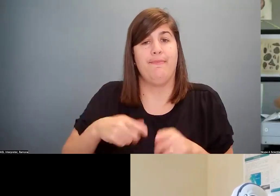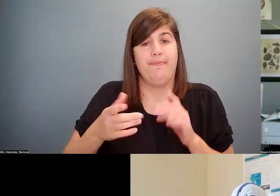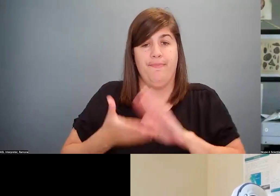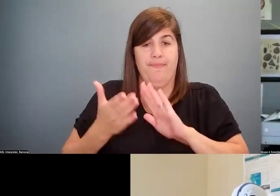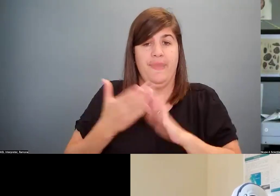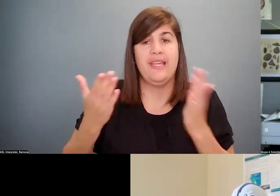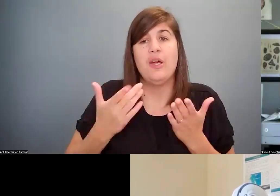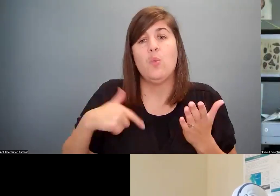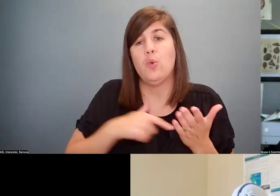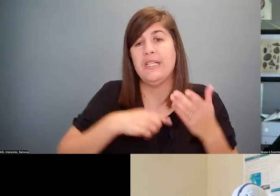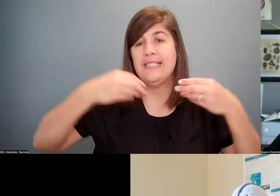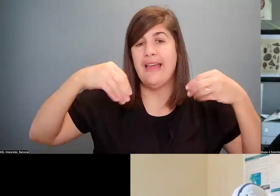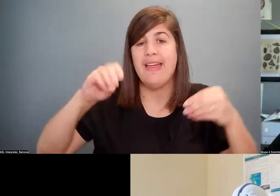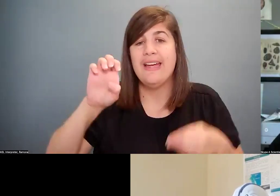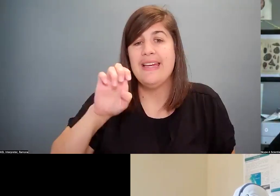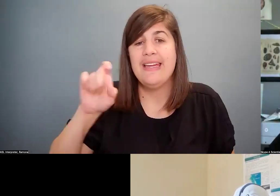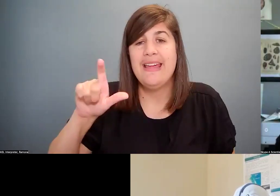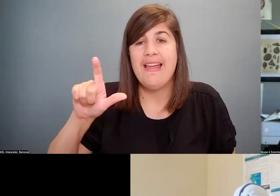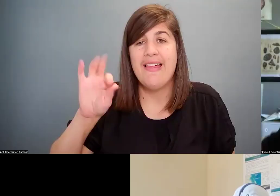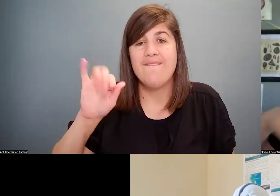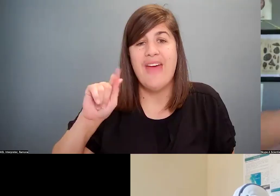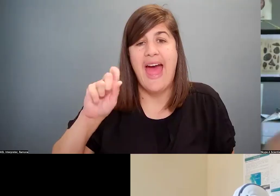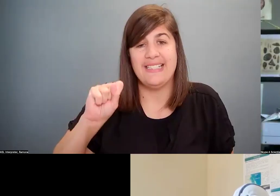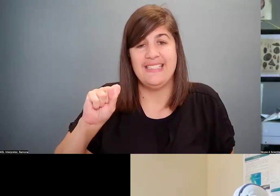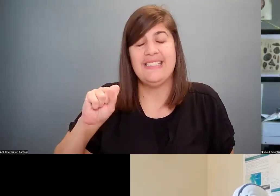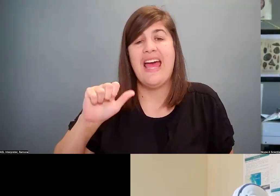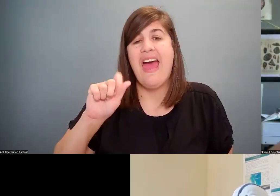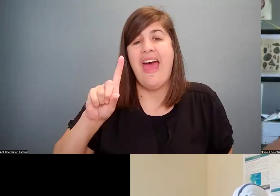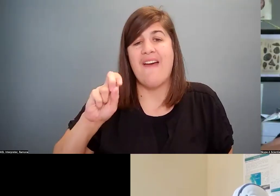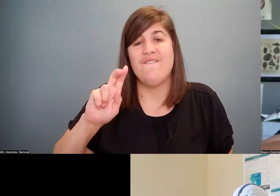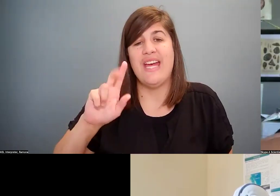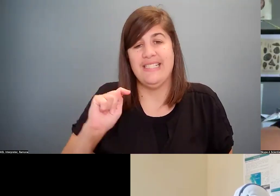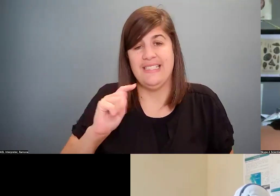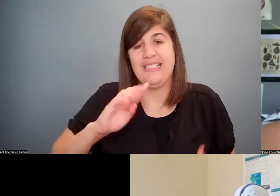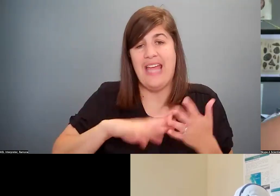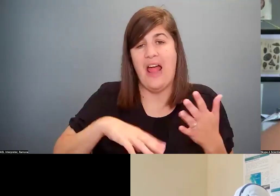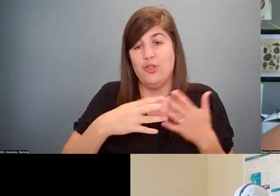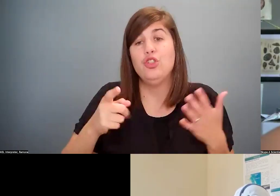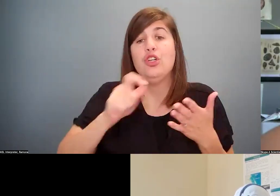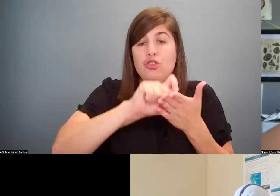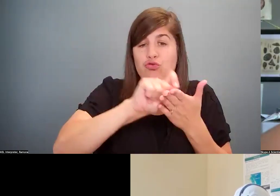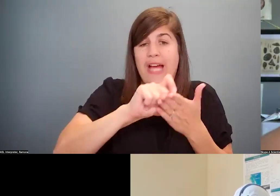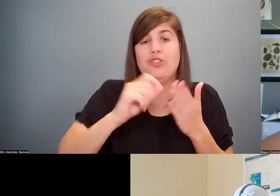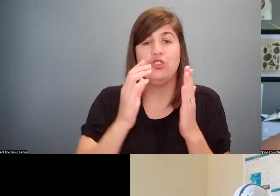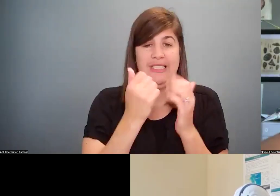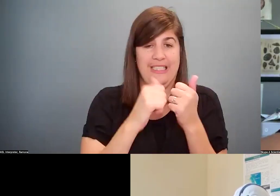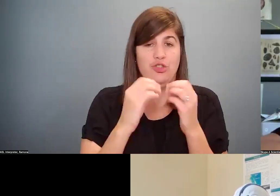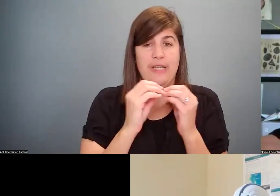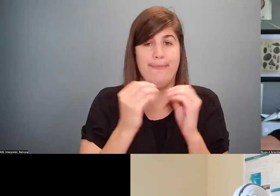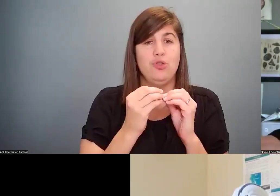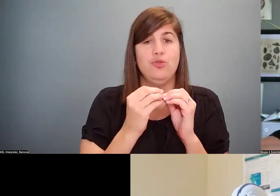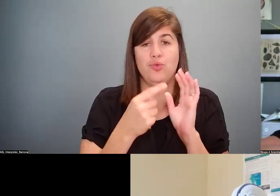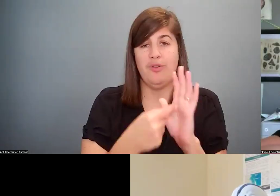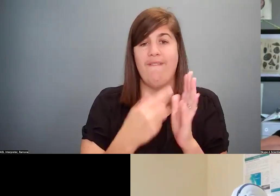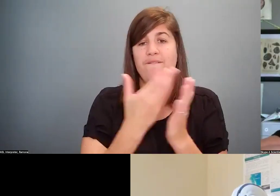fall, we're selling Eel Facts Advent calendars. You scratch off each number to reveal facts about eels. We